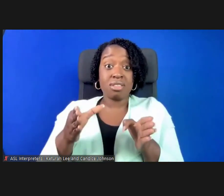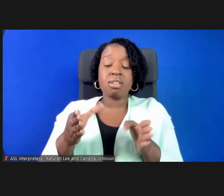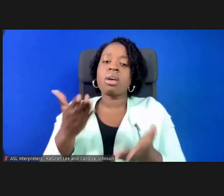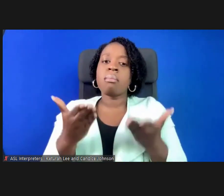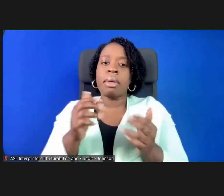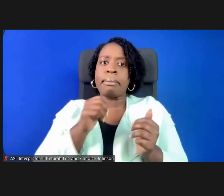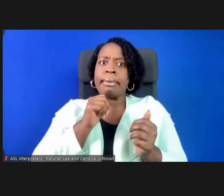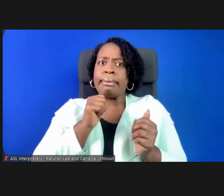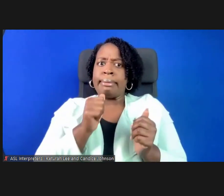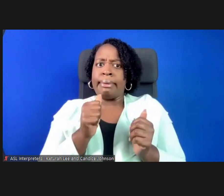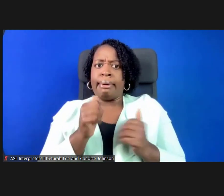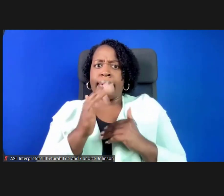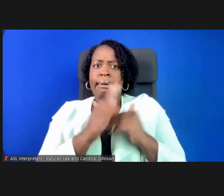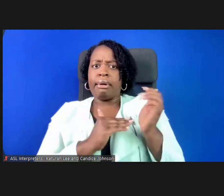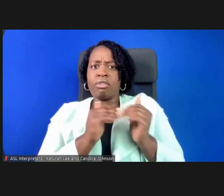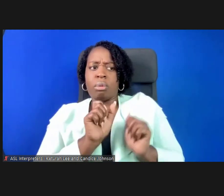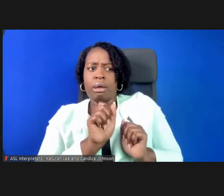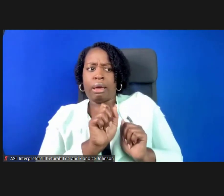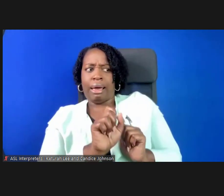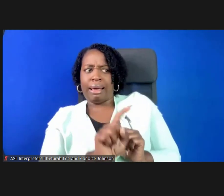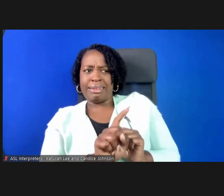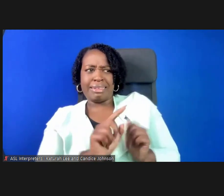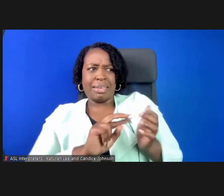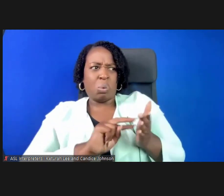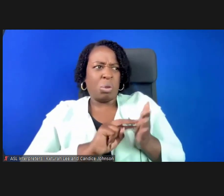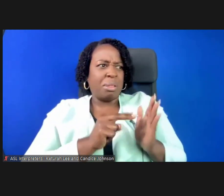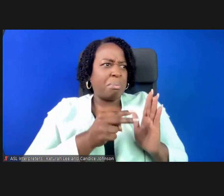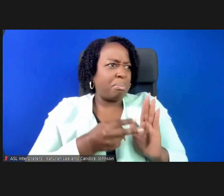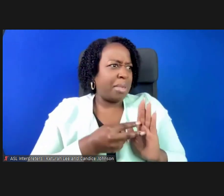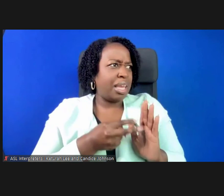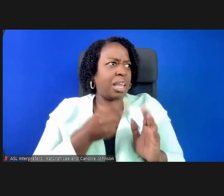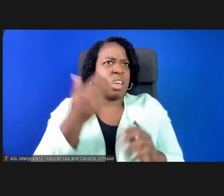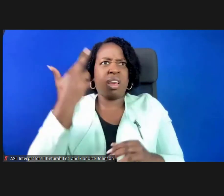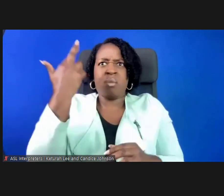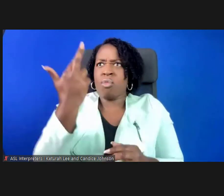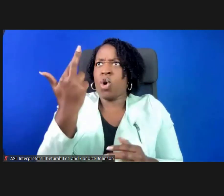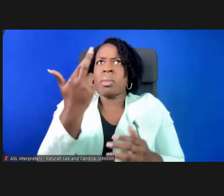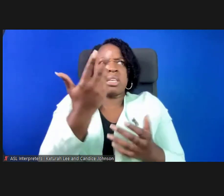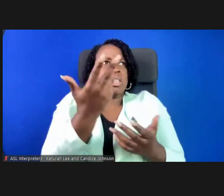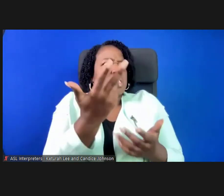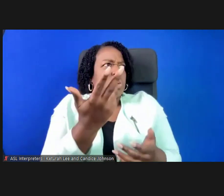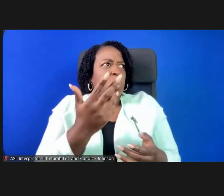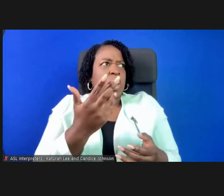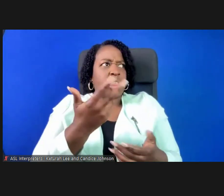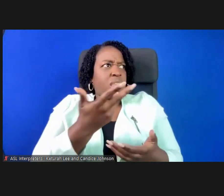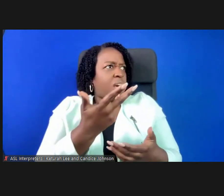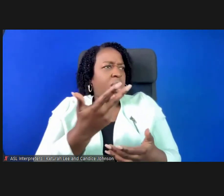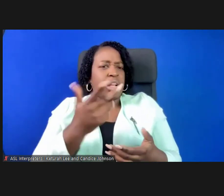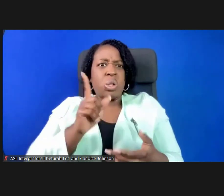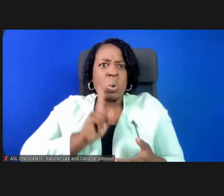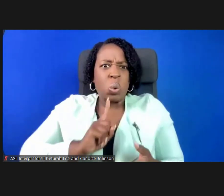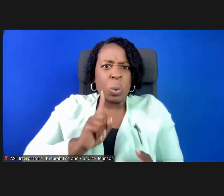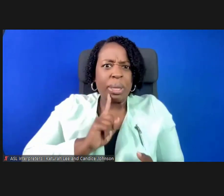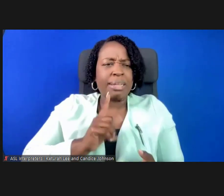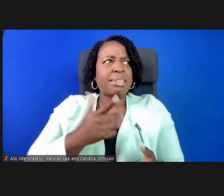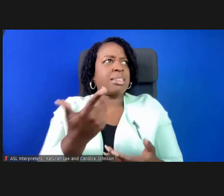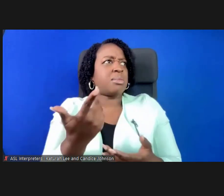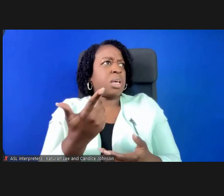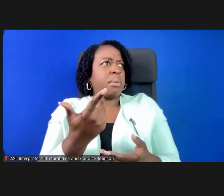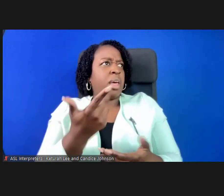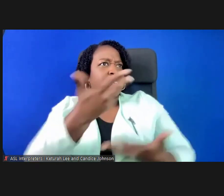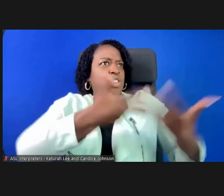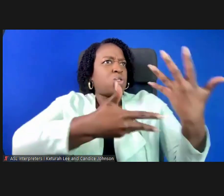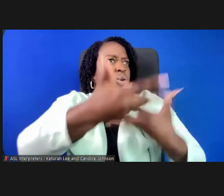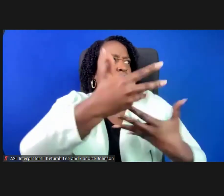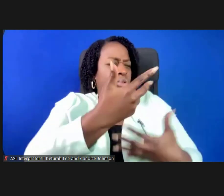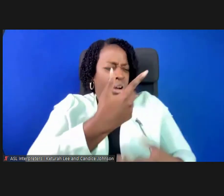uncomfortable asking questions about meaning and purpose or loneliness and social isolation. And I especially like